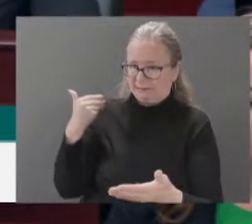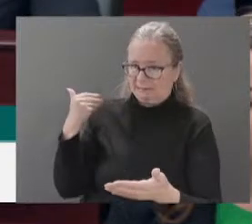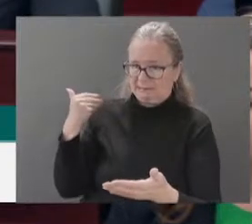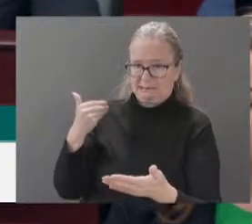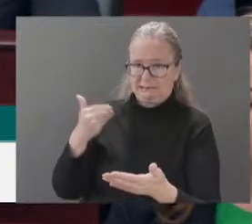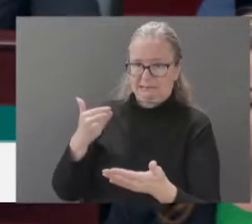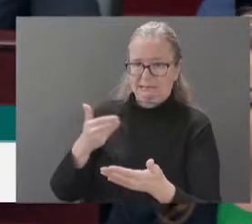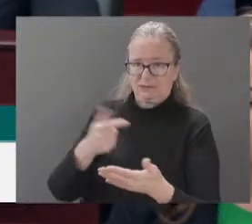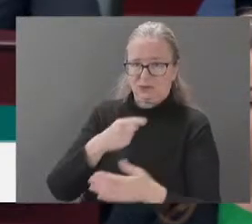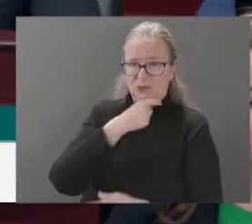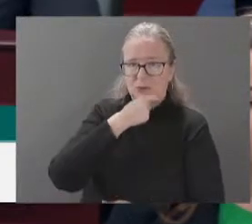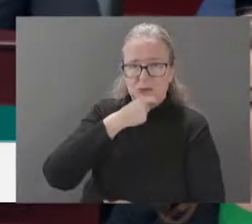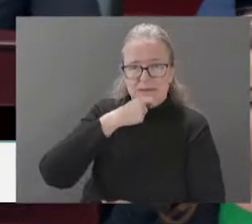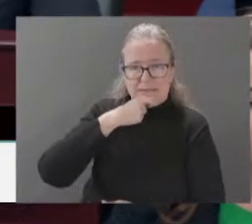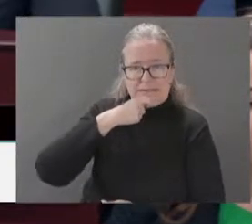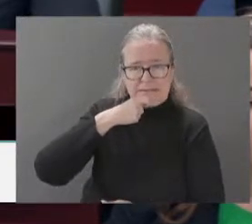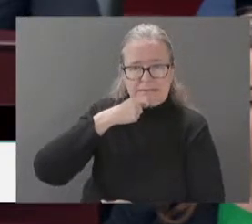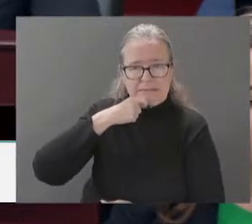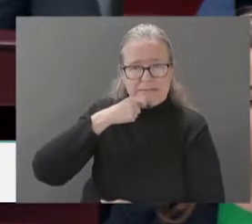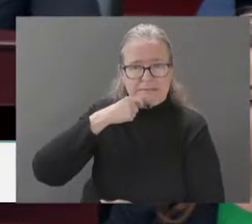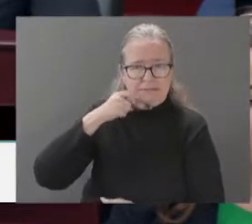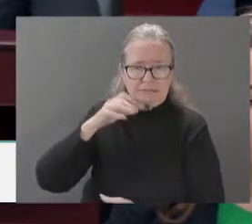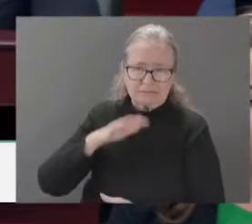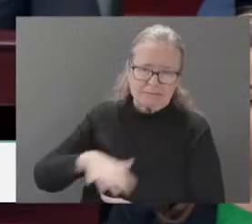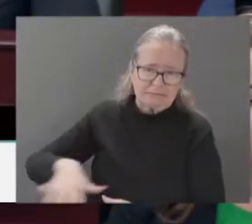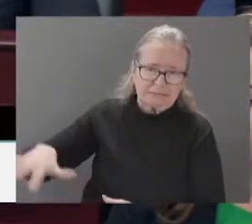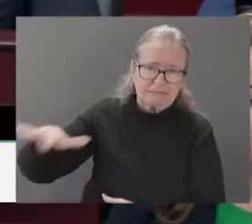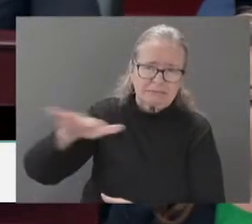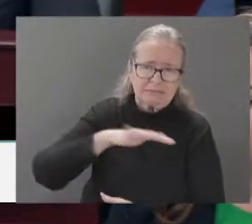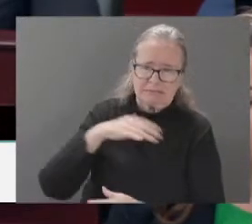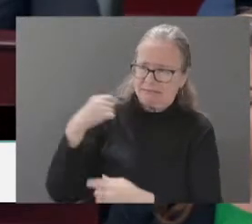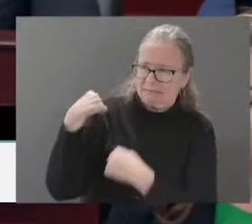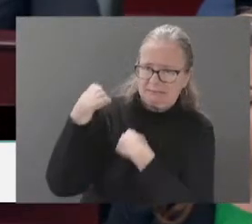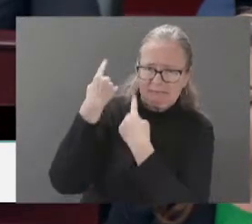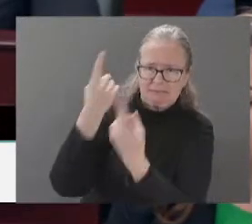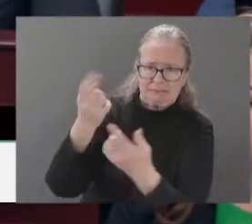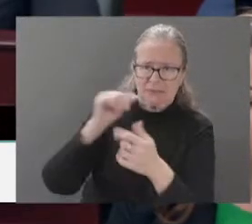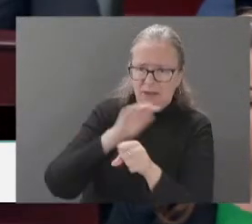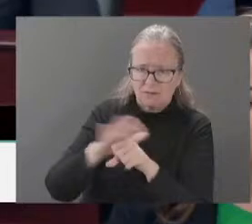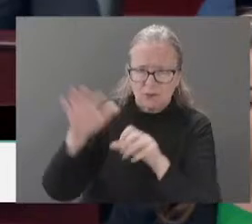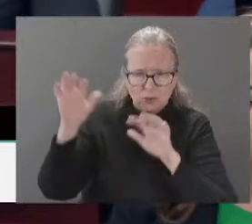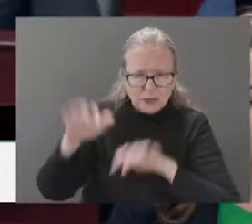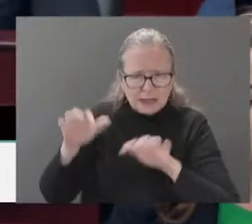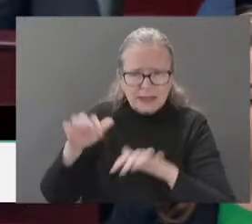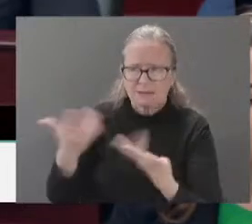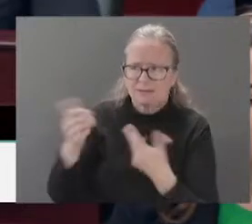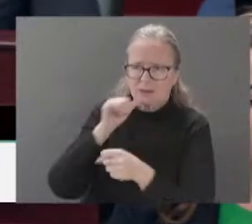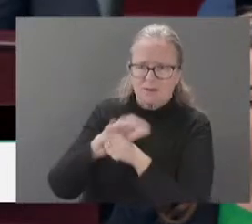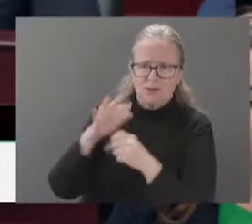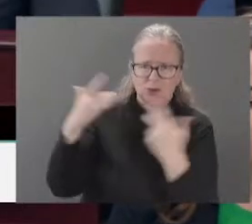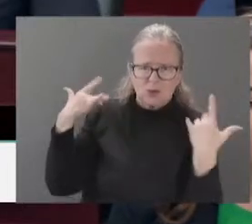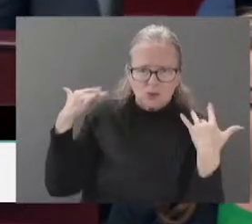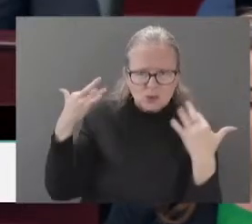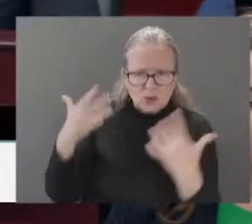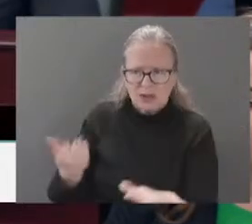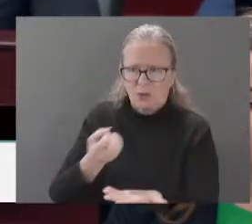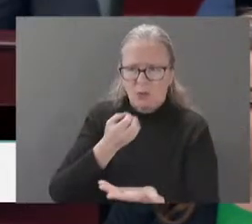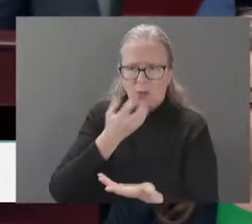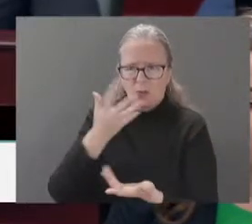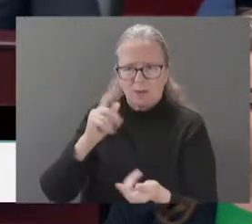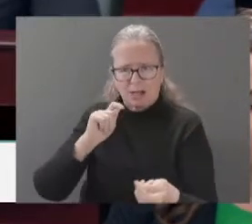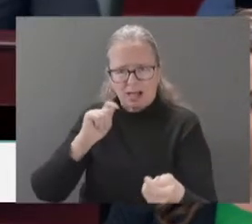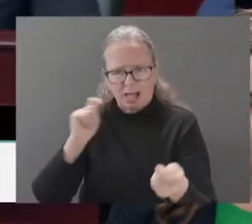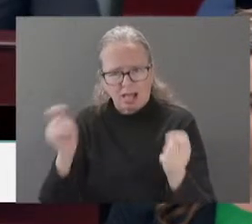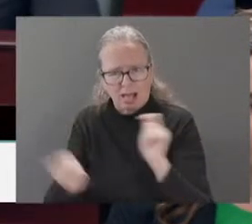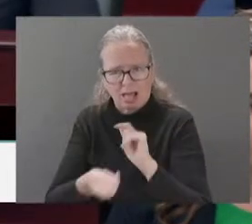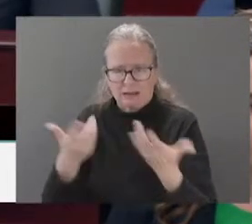of reduced precipitation in an El Nino winter the snow pack is low and things are dry this could present a threat to our Farmers